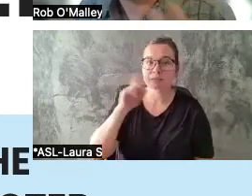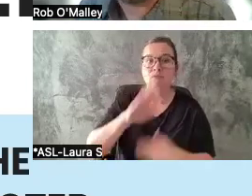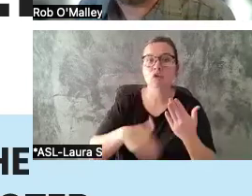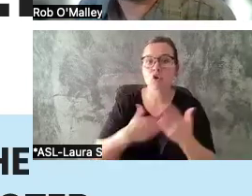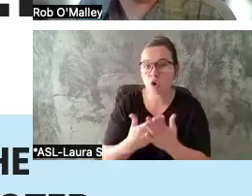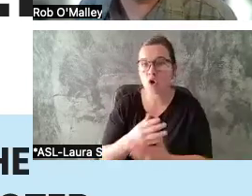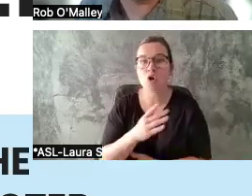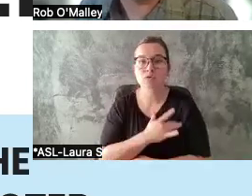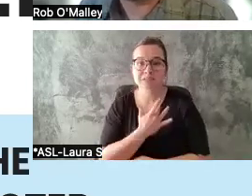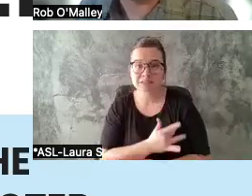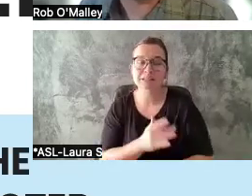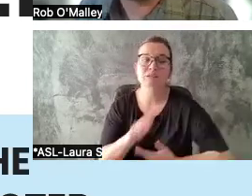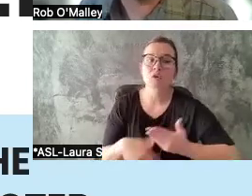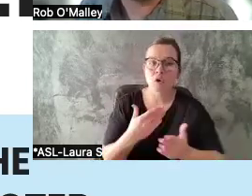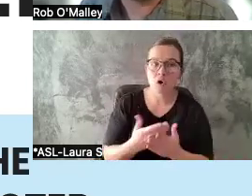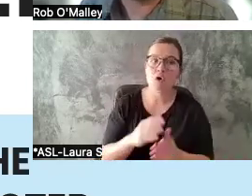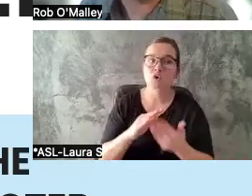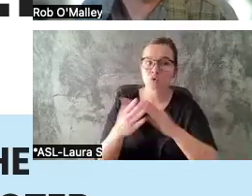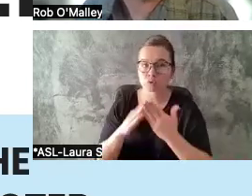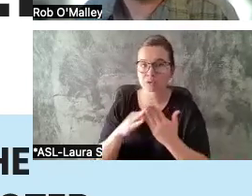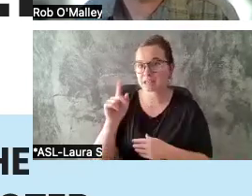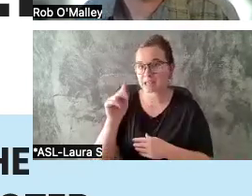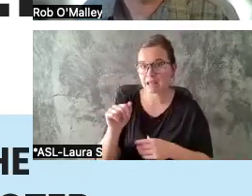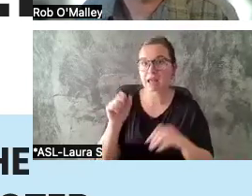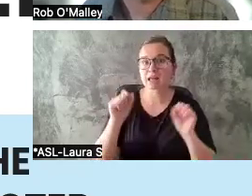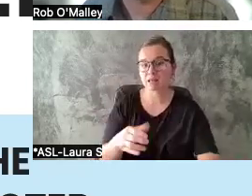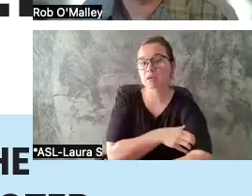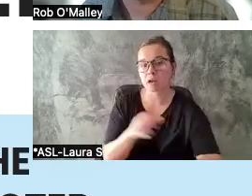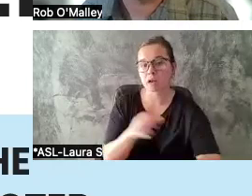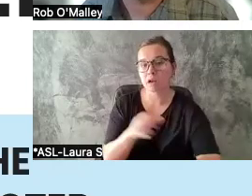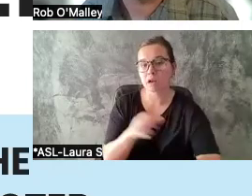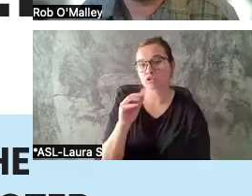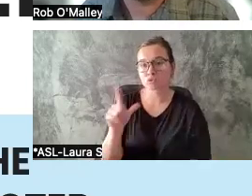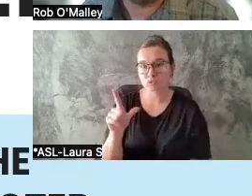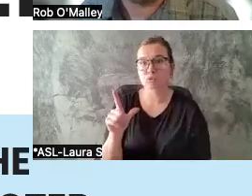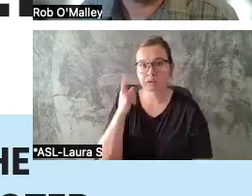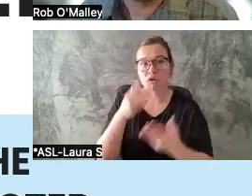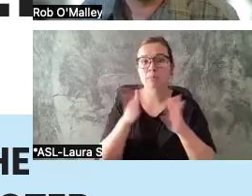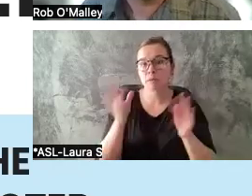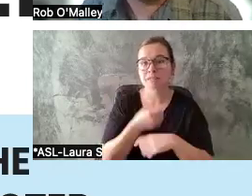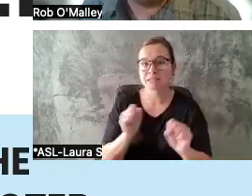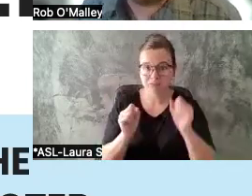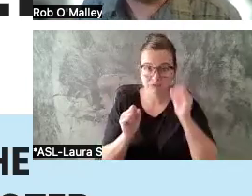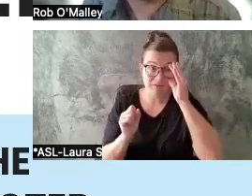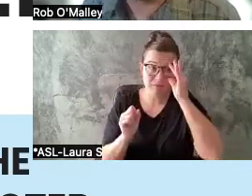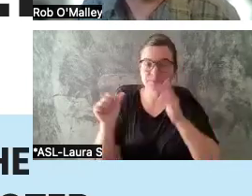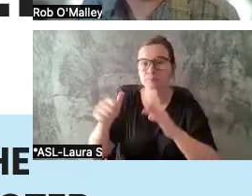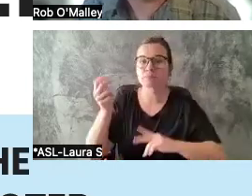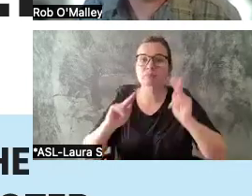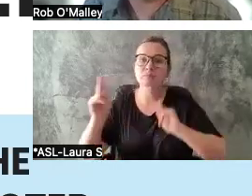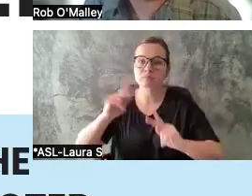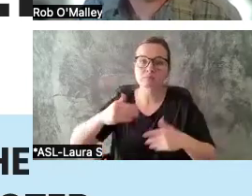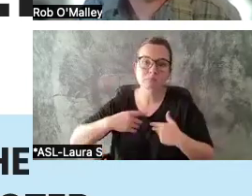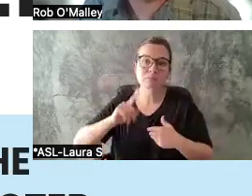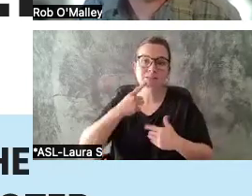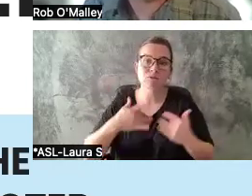citizens or, all communities' DNA could be a powerful tool for public safety. Others raise very serious